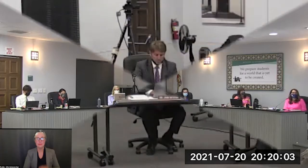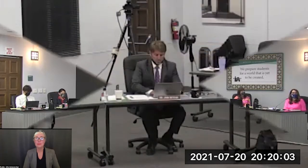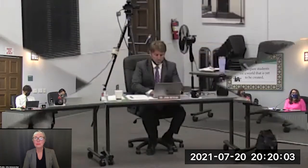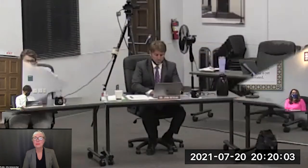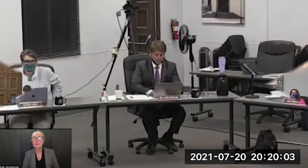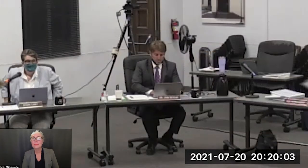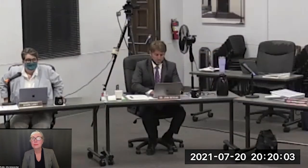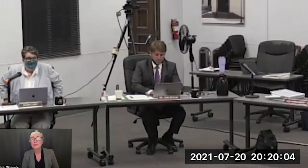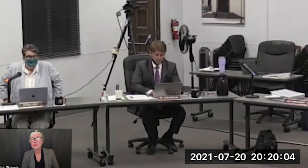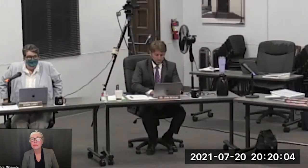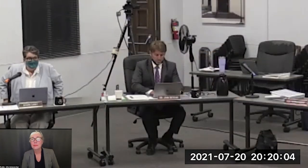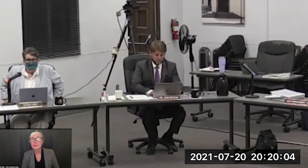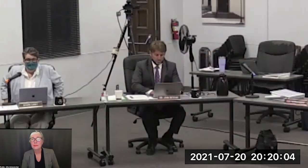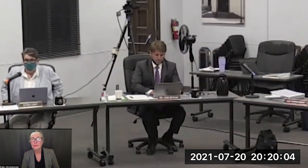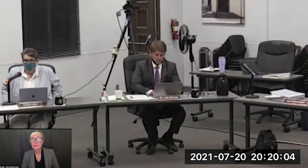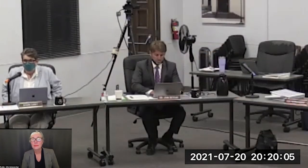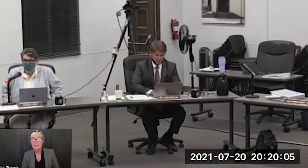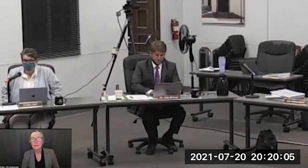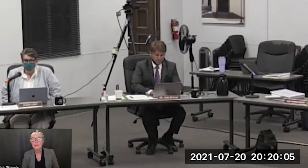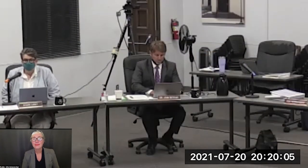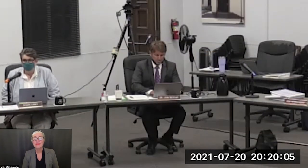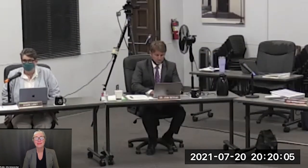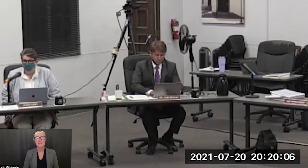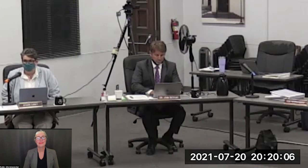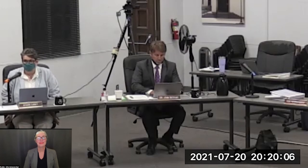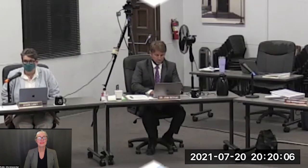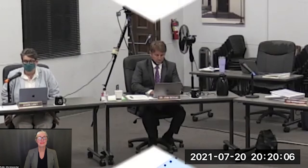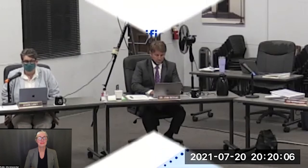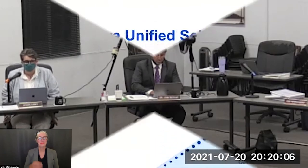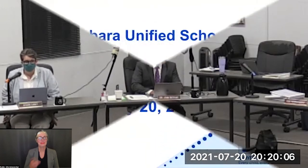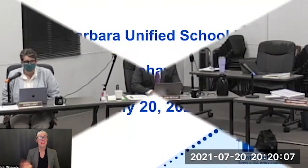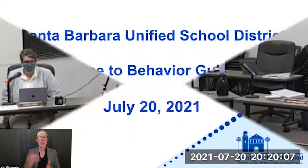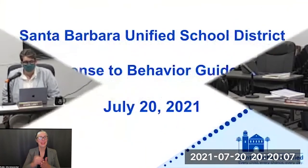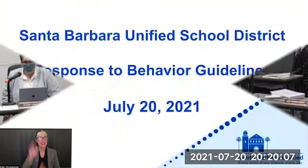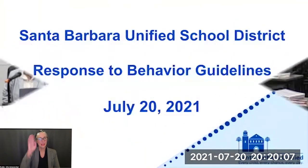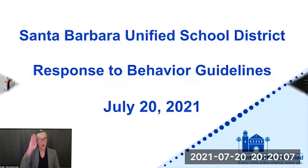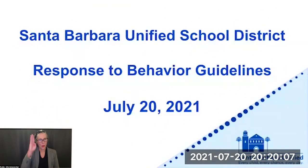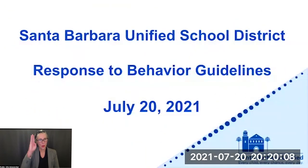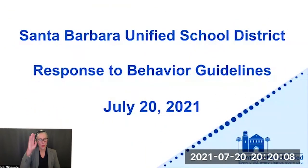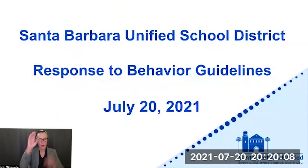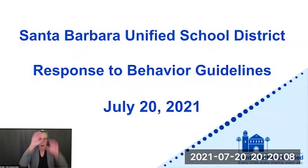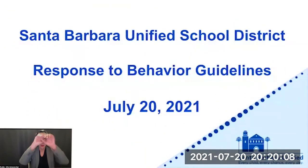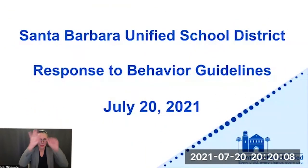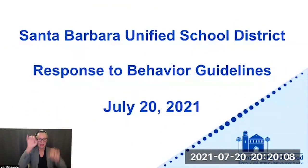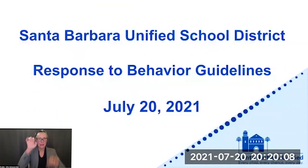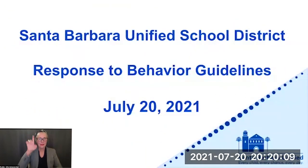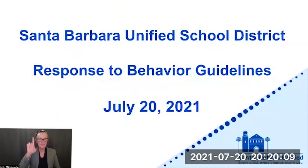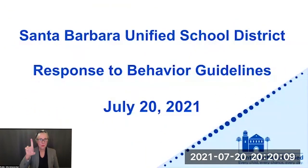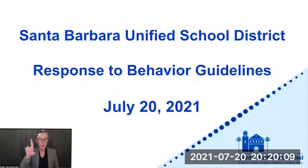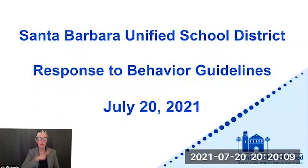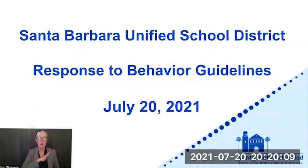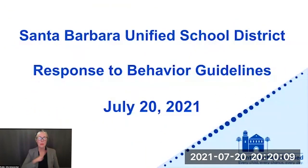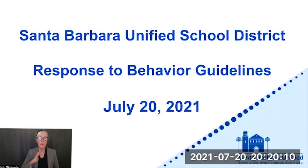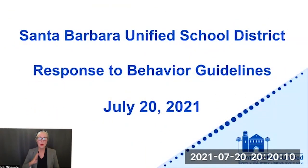hello again uh president forward board and Dr. Maldonado